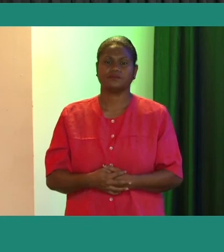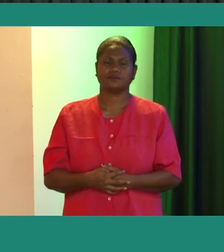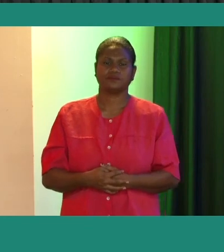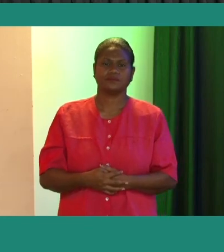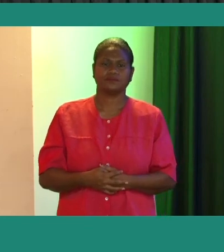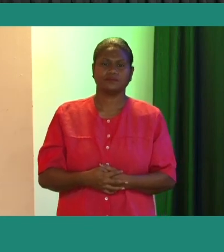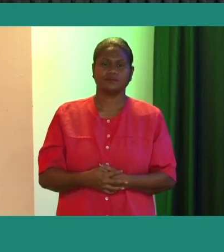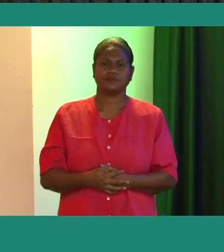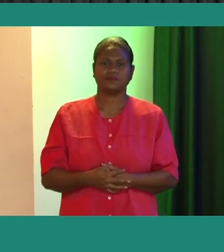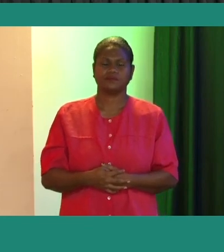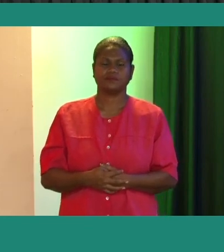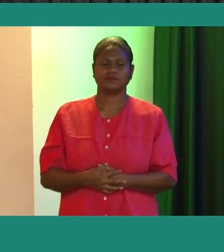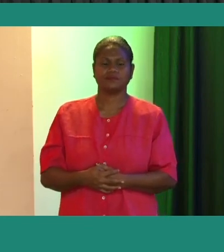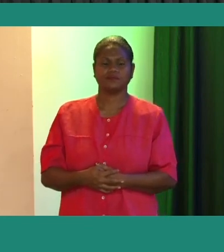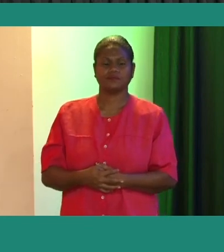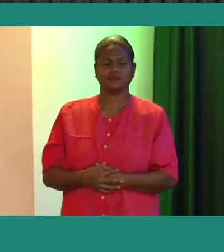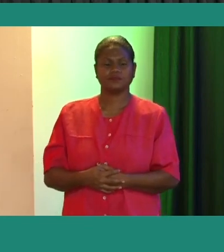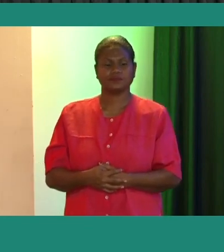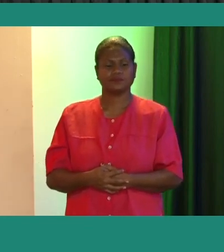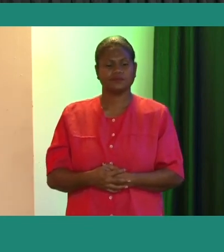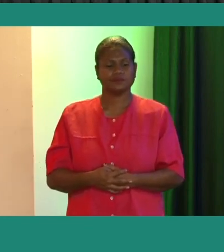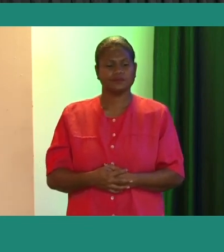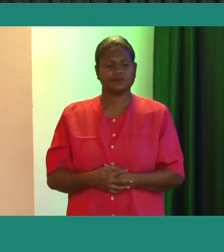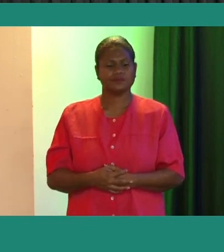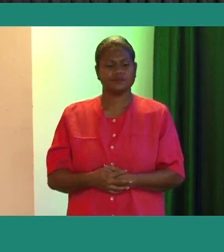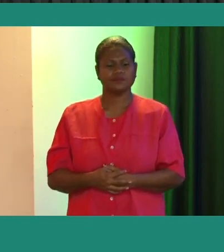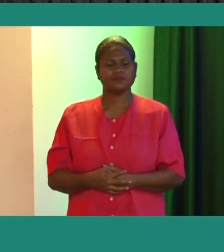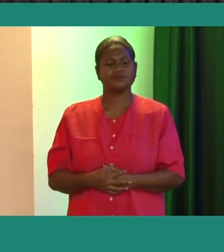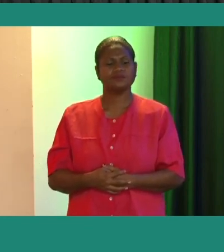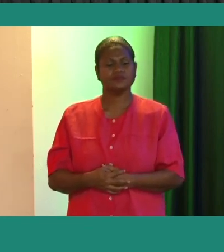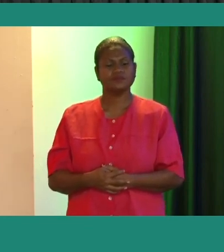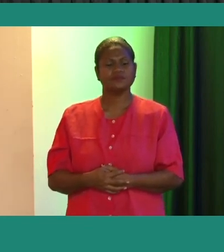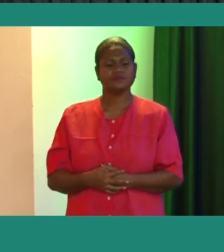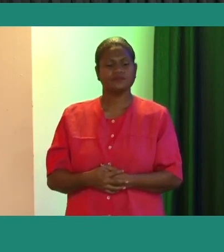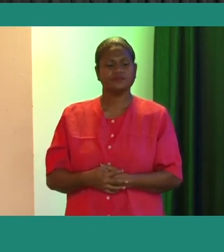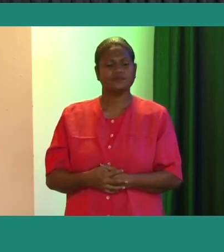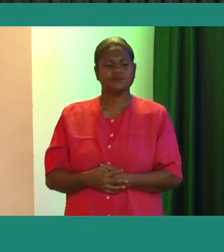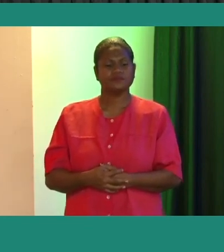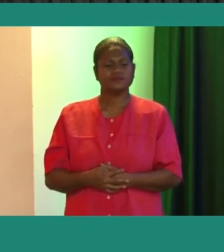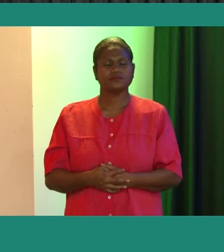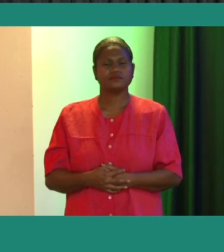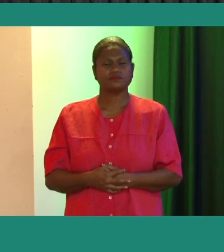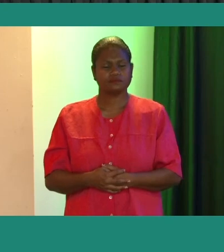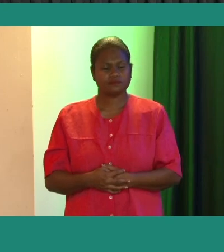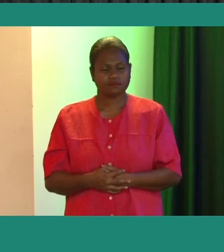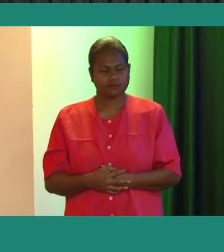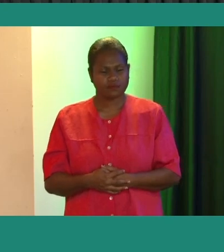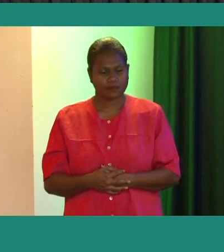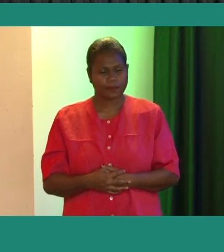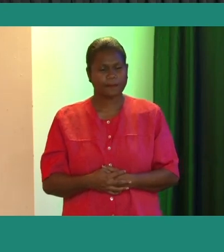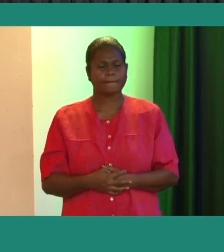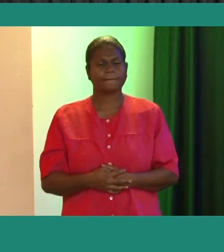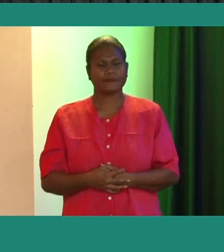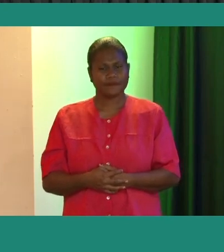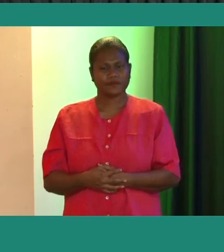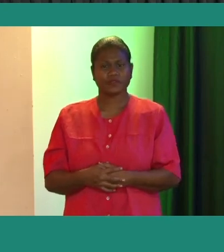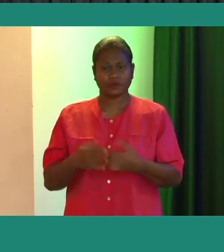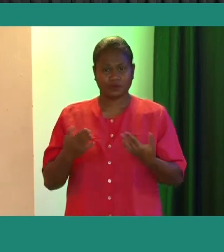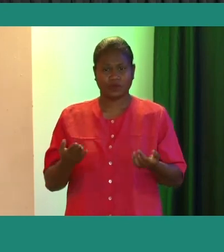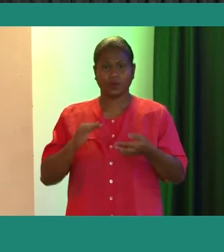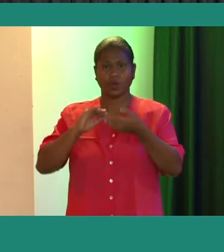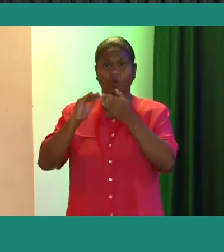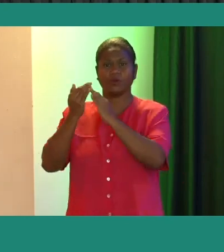it is an area that community development is taking lead